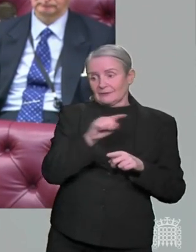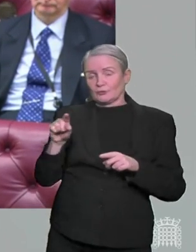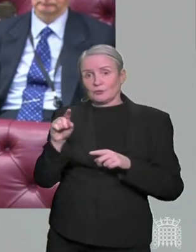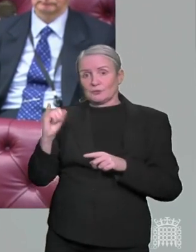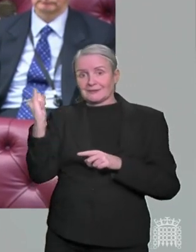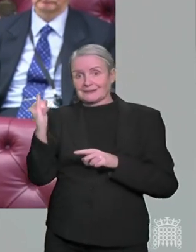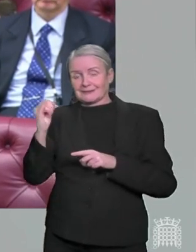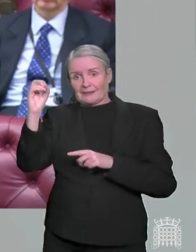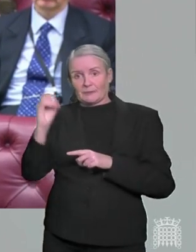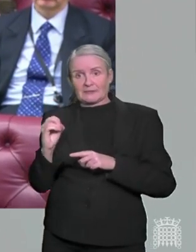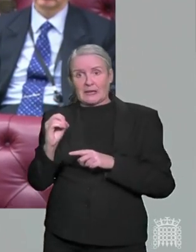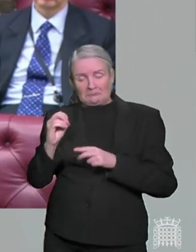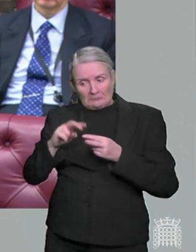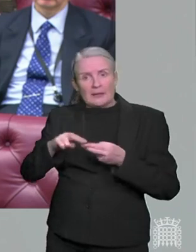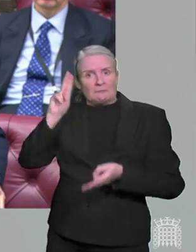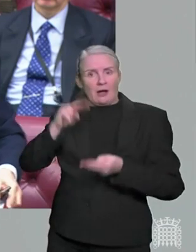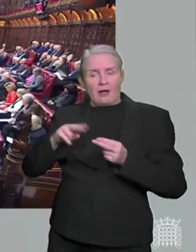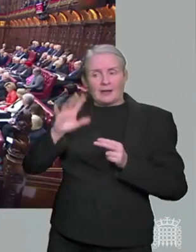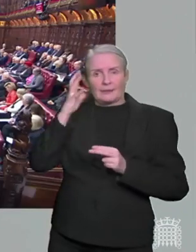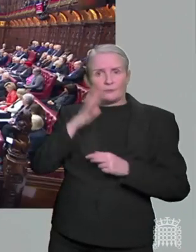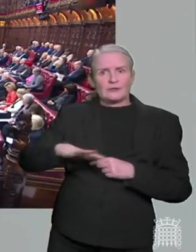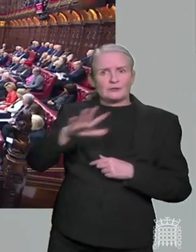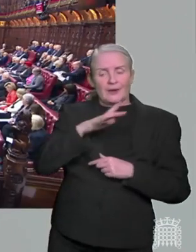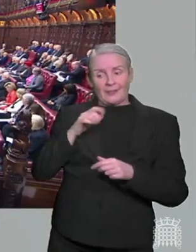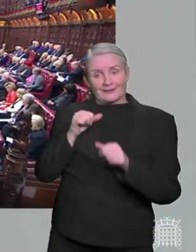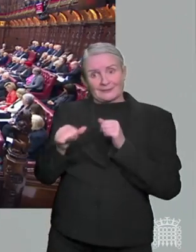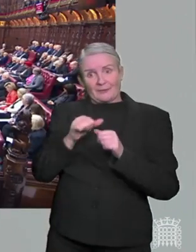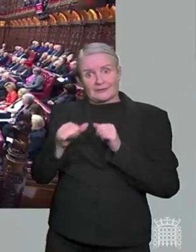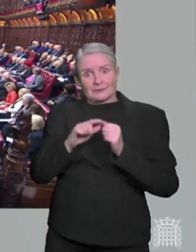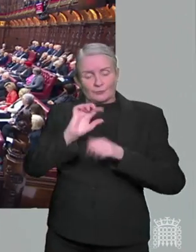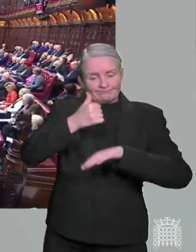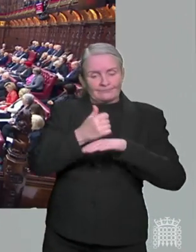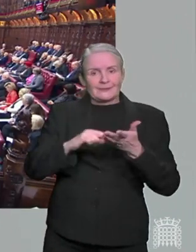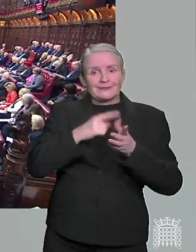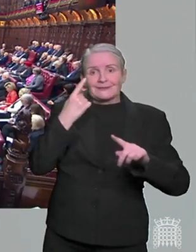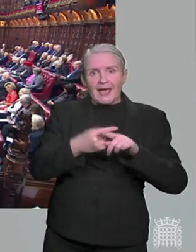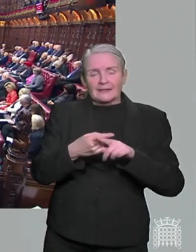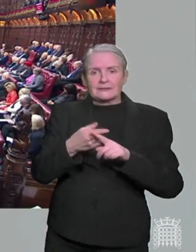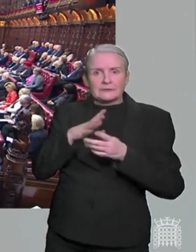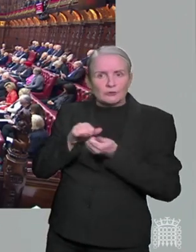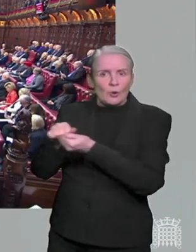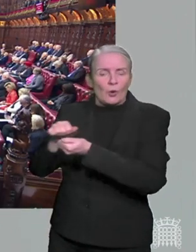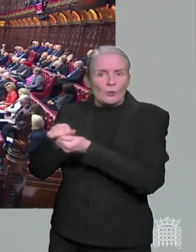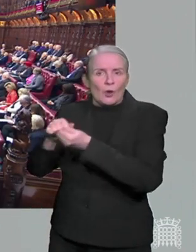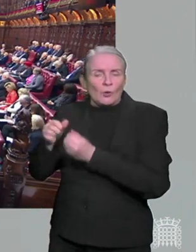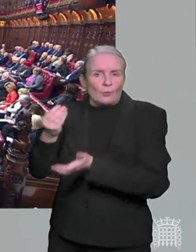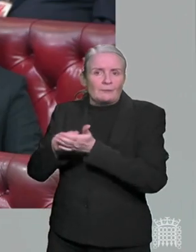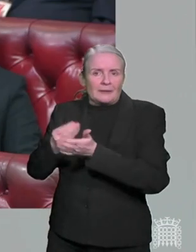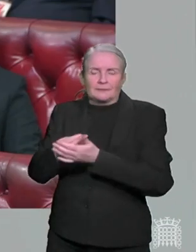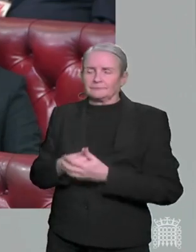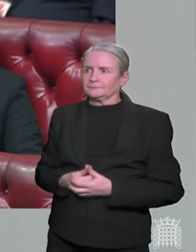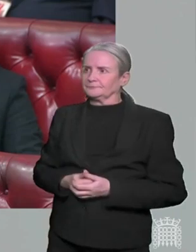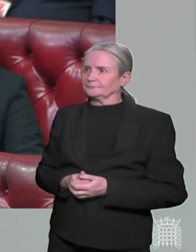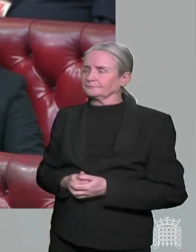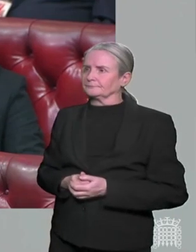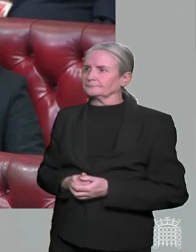do in many occasions than lending these countries money. My lords, a major reason for indebtedness of